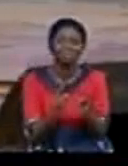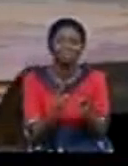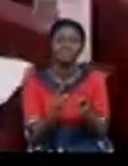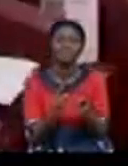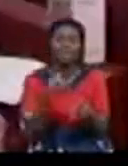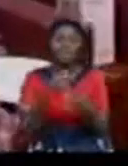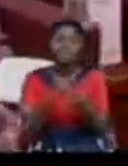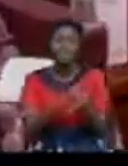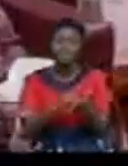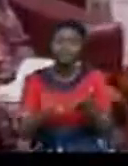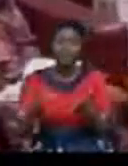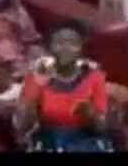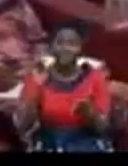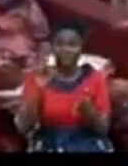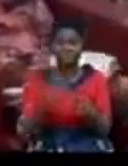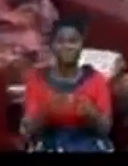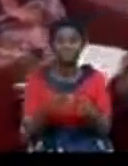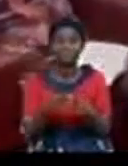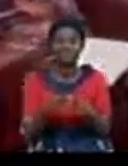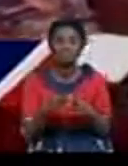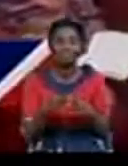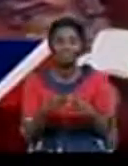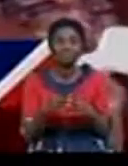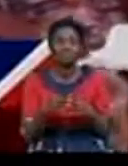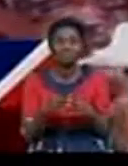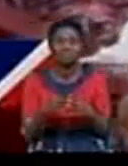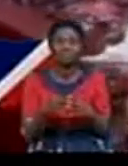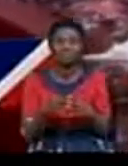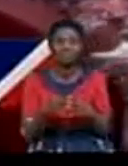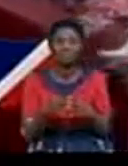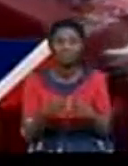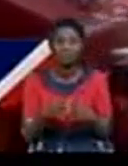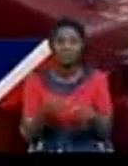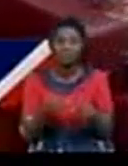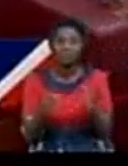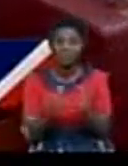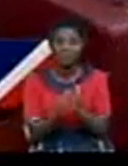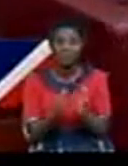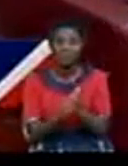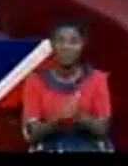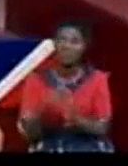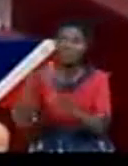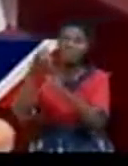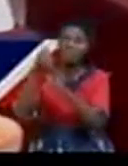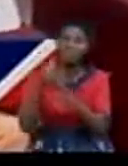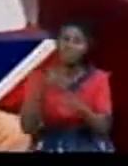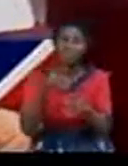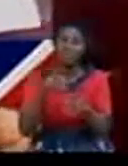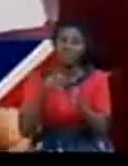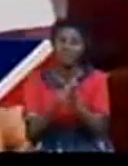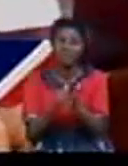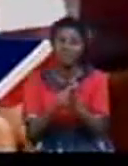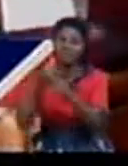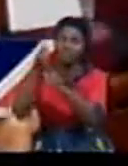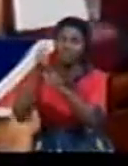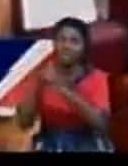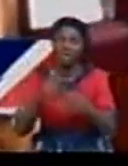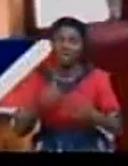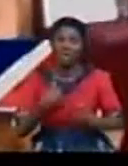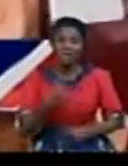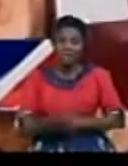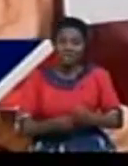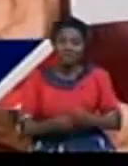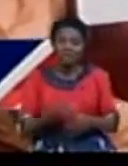verse 18, for in that he himself has suffered, being tempted, he